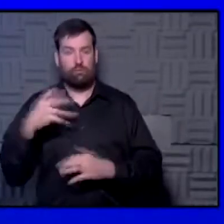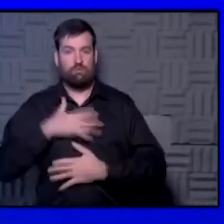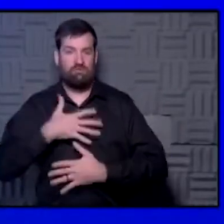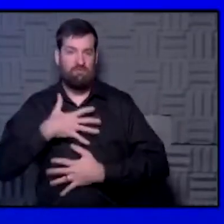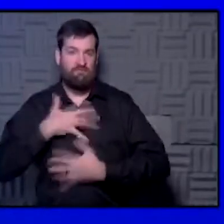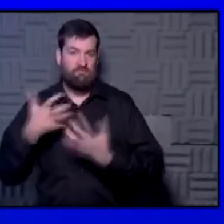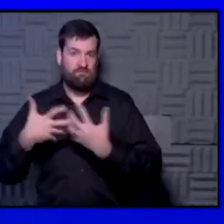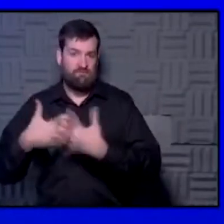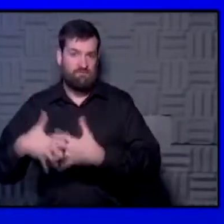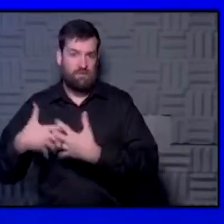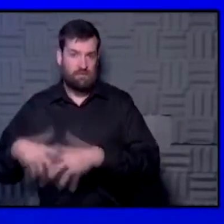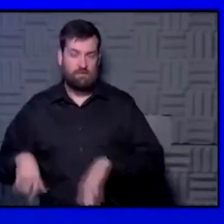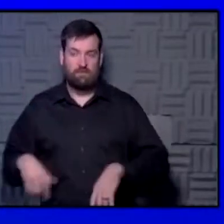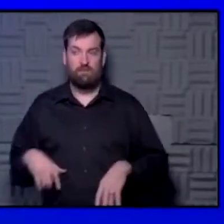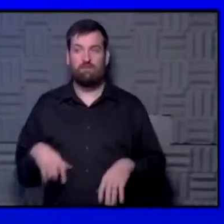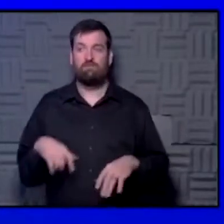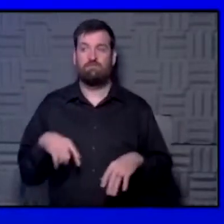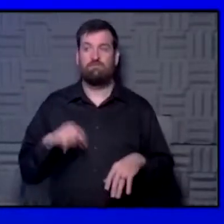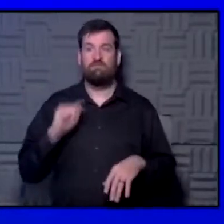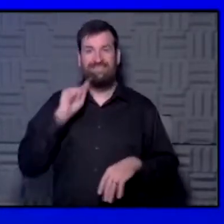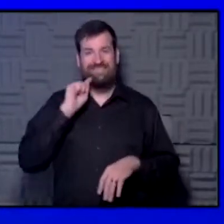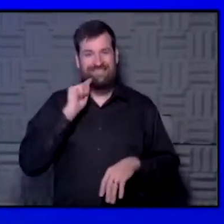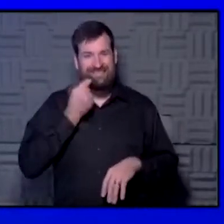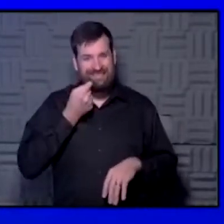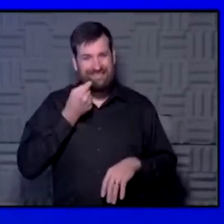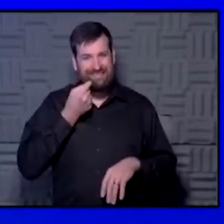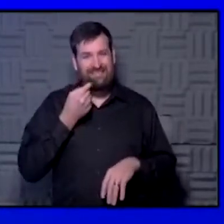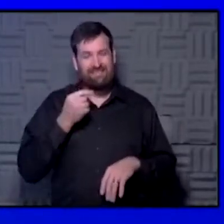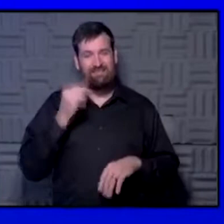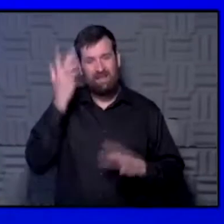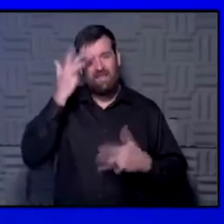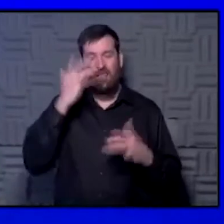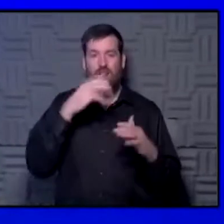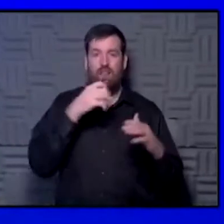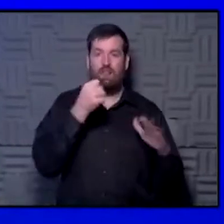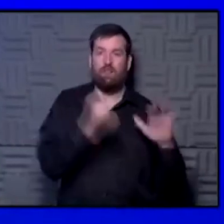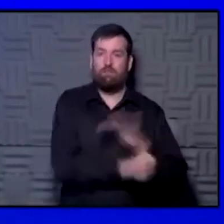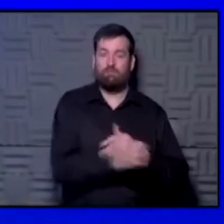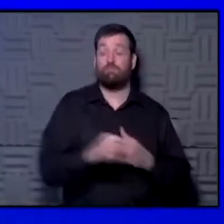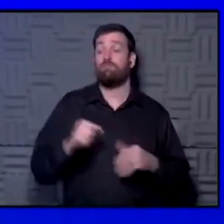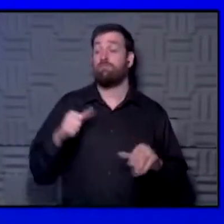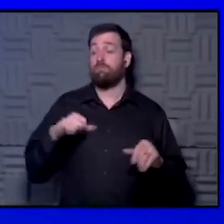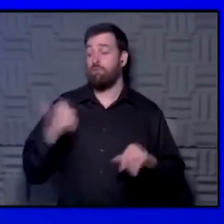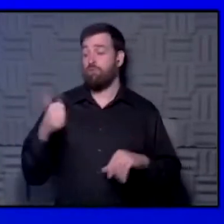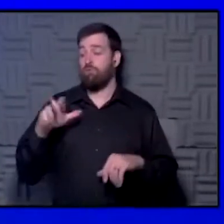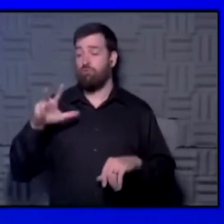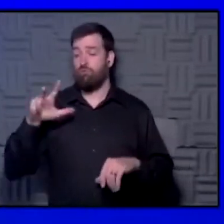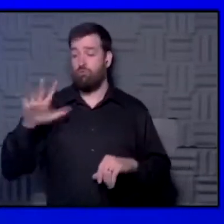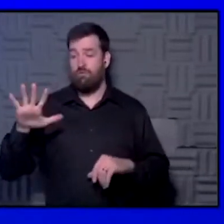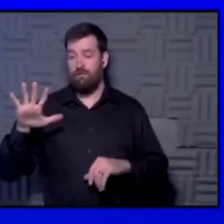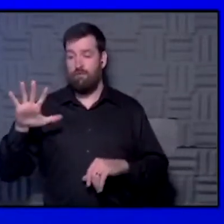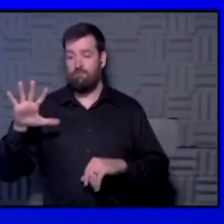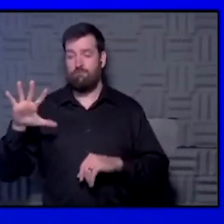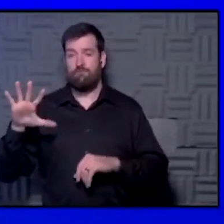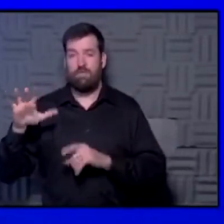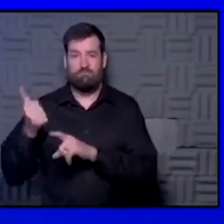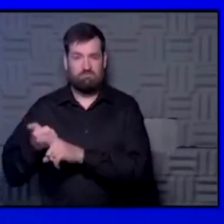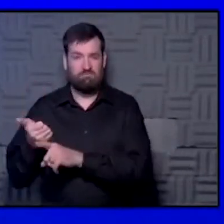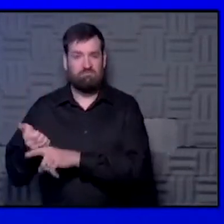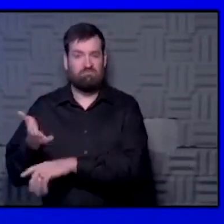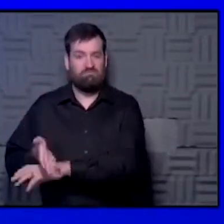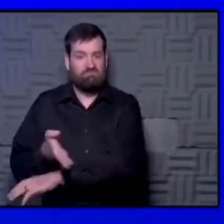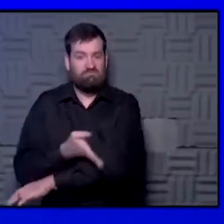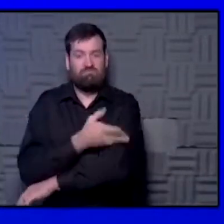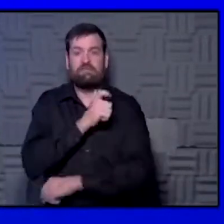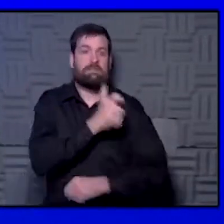yesterday. So we did get a critically ill admission, but we also have 35 other patients in the hospital who are recovering, who are